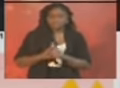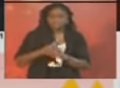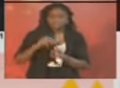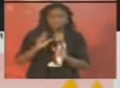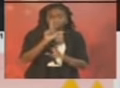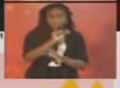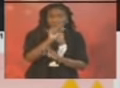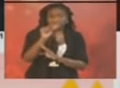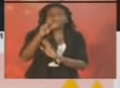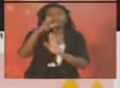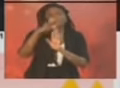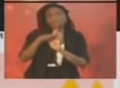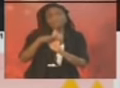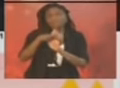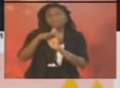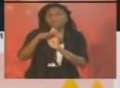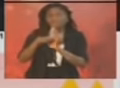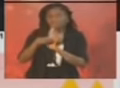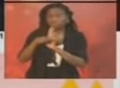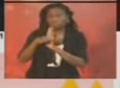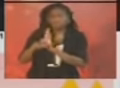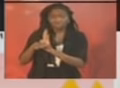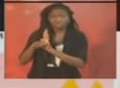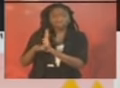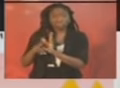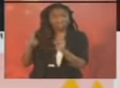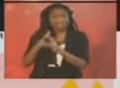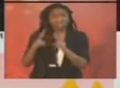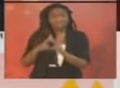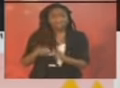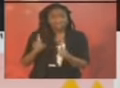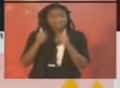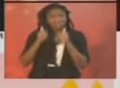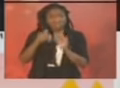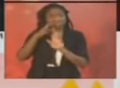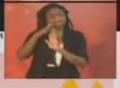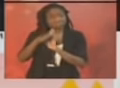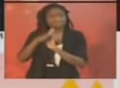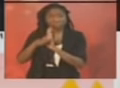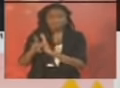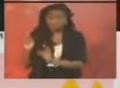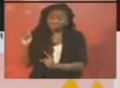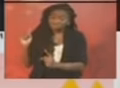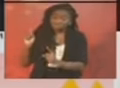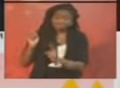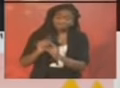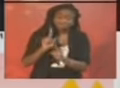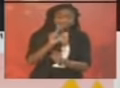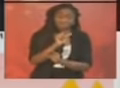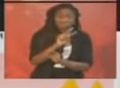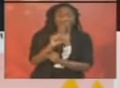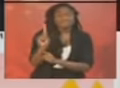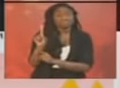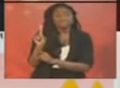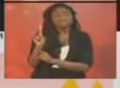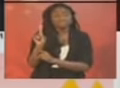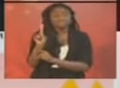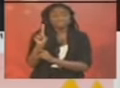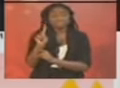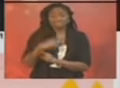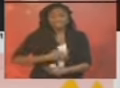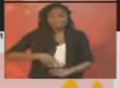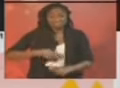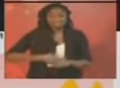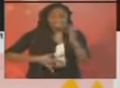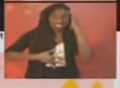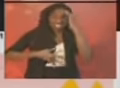the green channel, which is where we want it to be in the control level, and continues all the way to 2021. Same patterns or very similar patterns we're